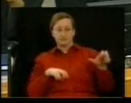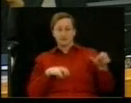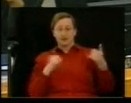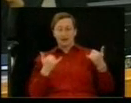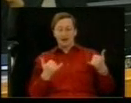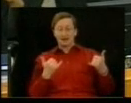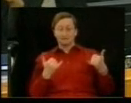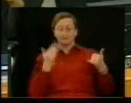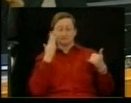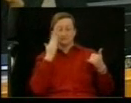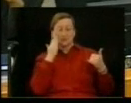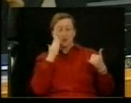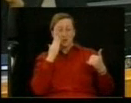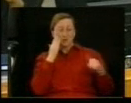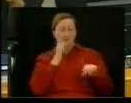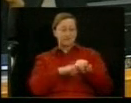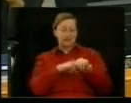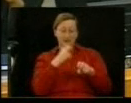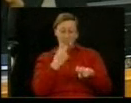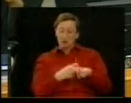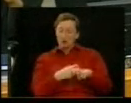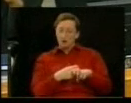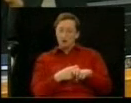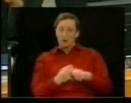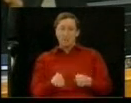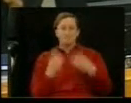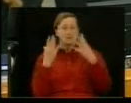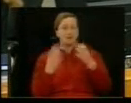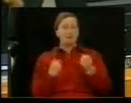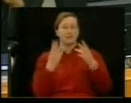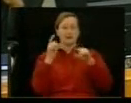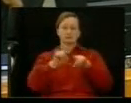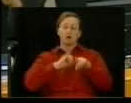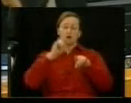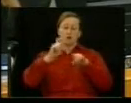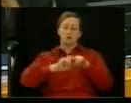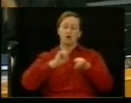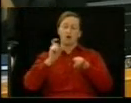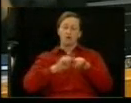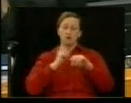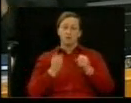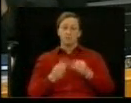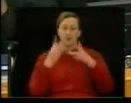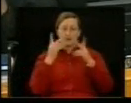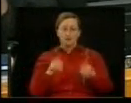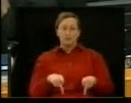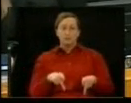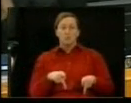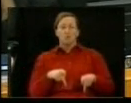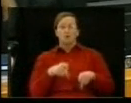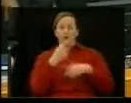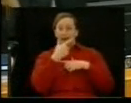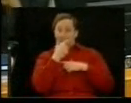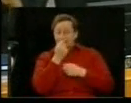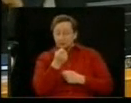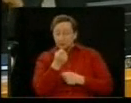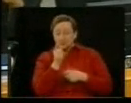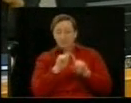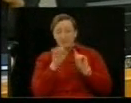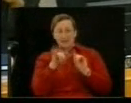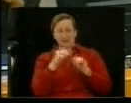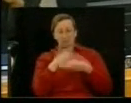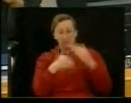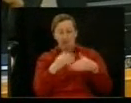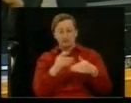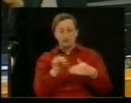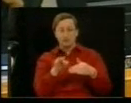It's tough. We're getting a lot of calls. We have a lot of people interested, but that's the process. And if we go